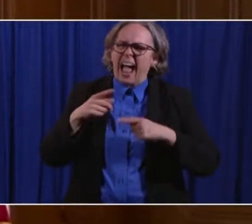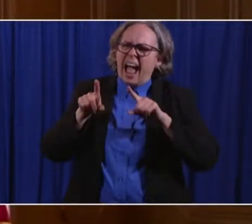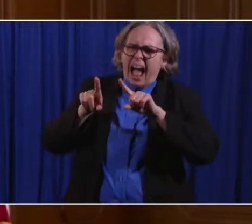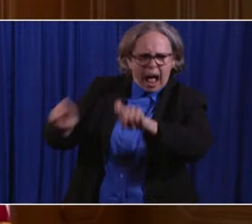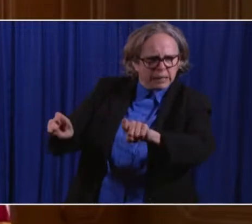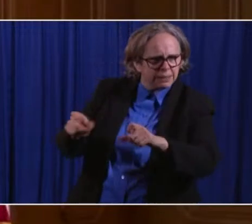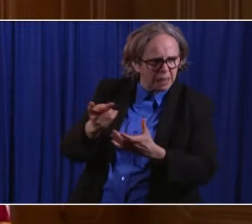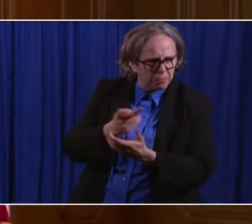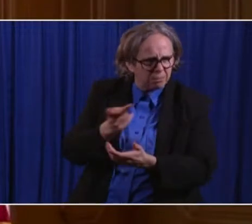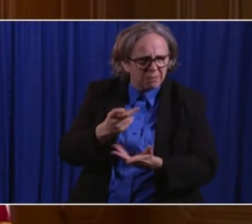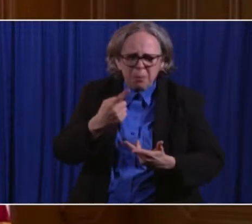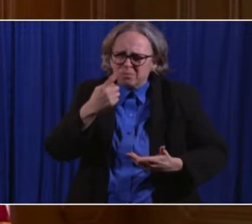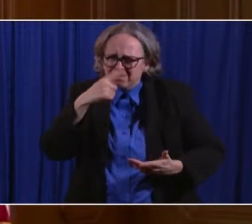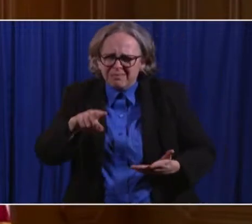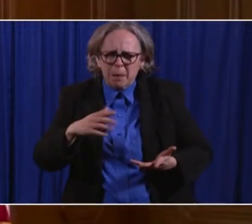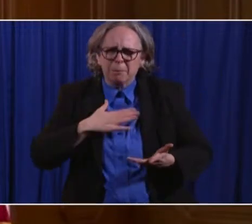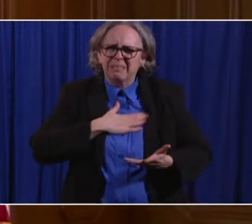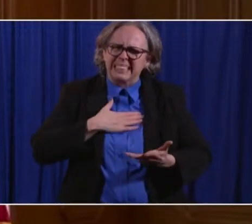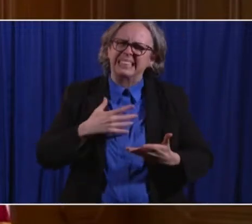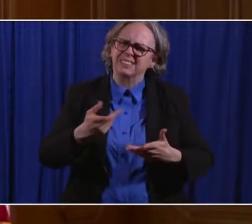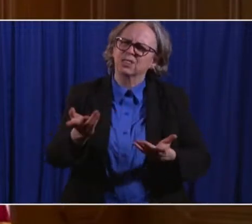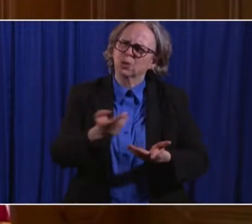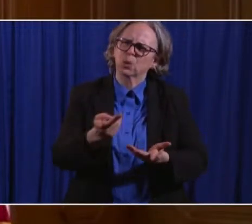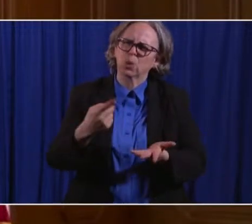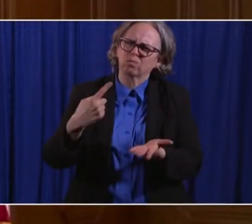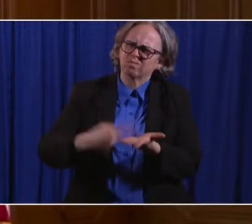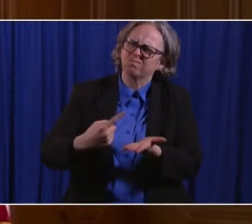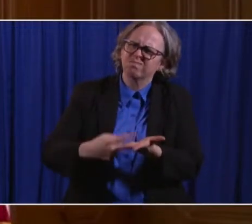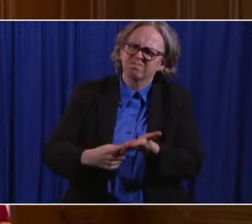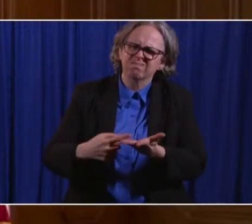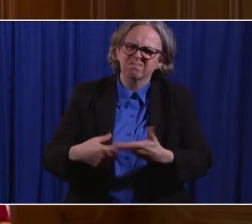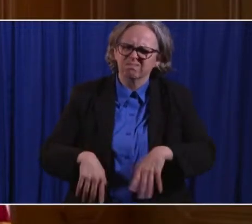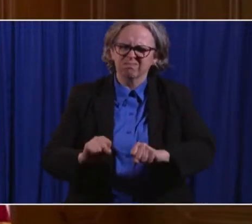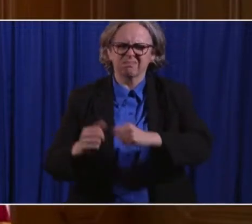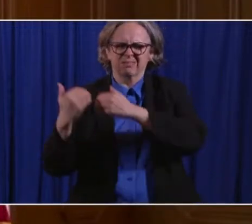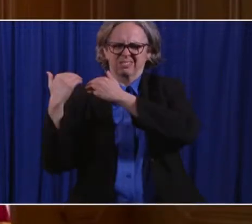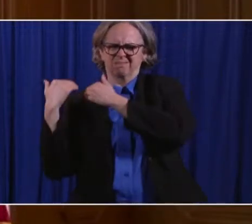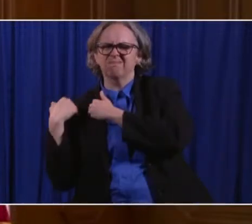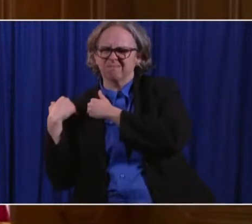difficult job, a separate job, in regard to our